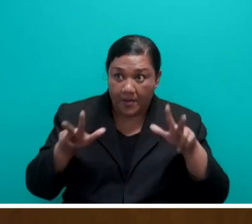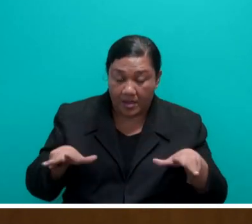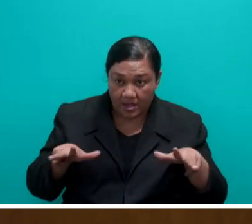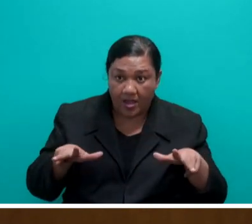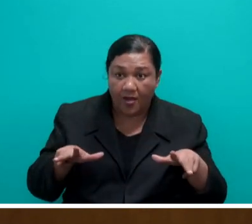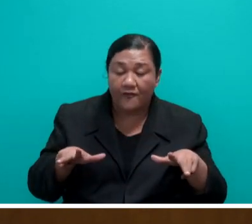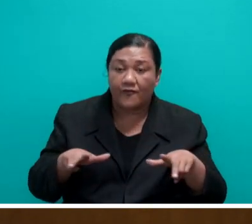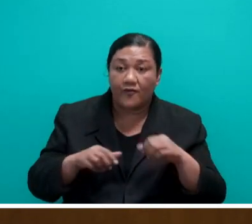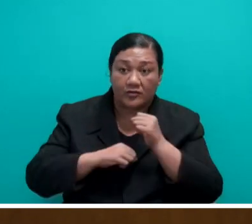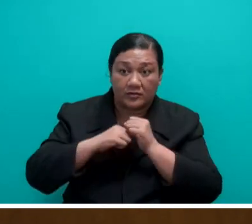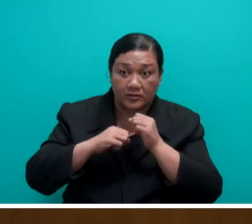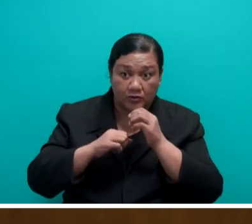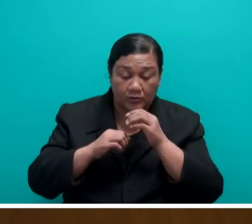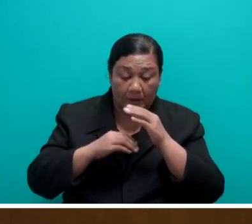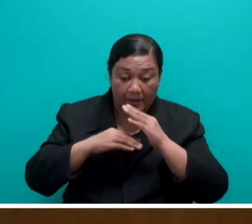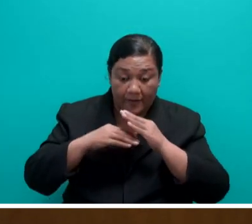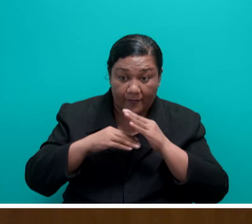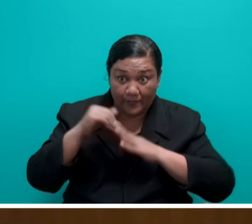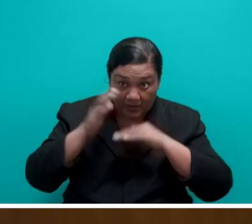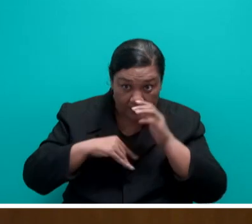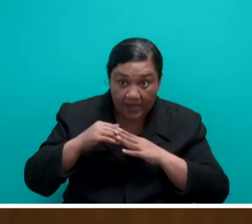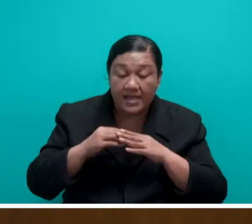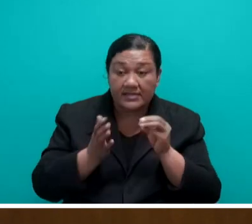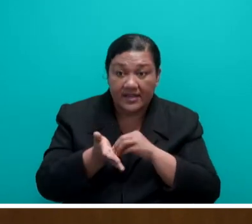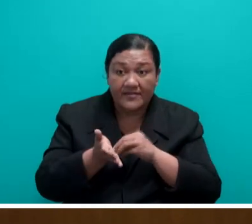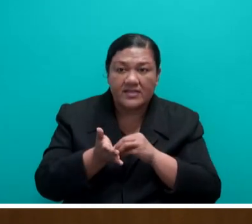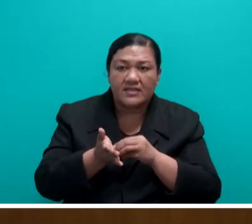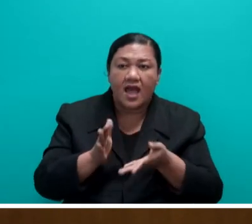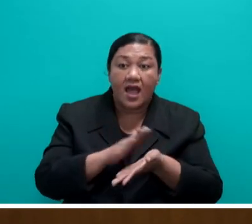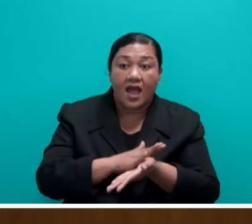services comes under the umbrella of the